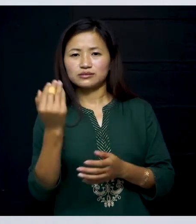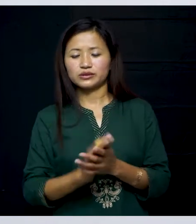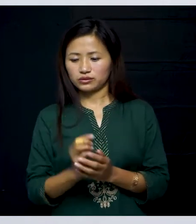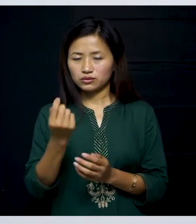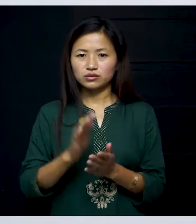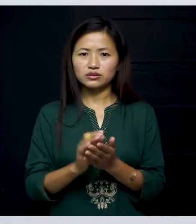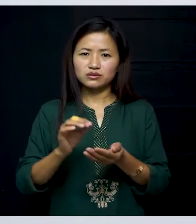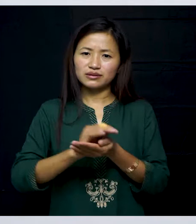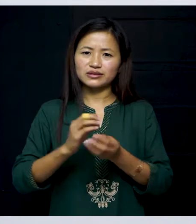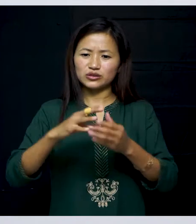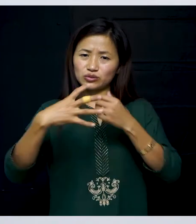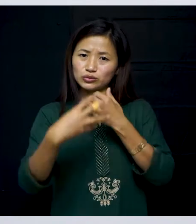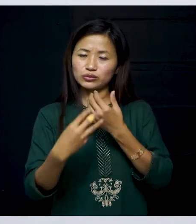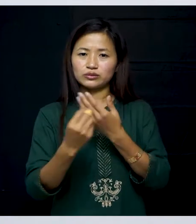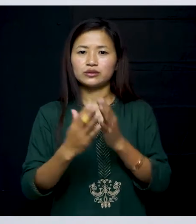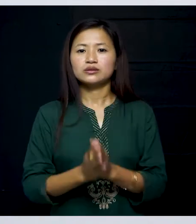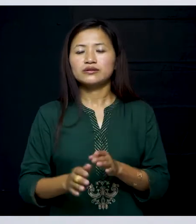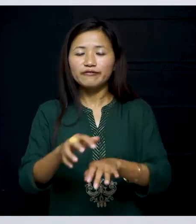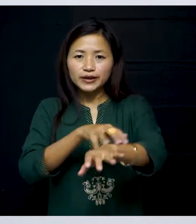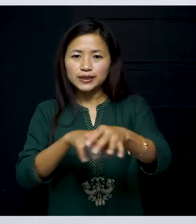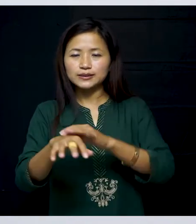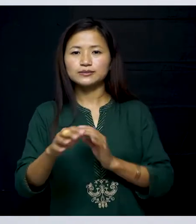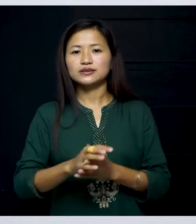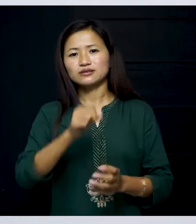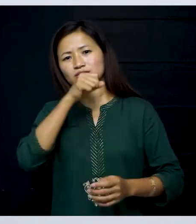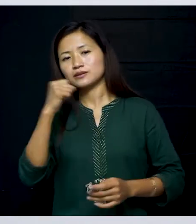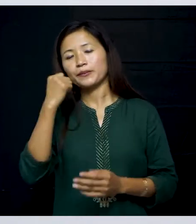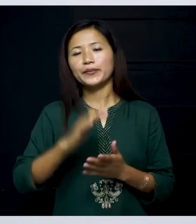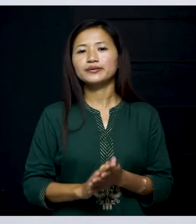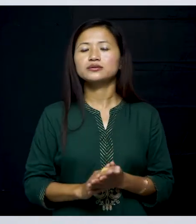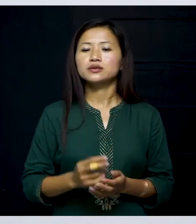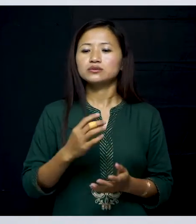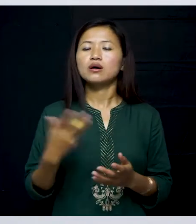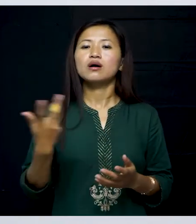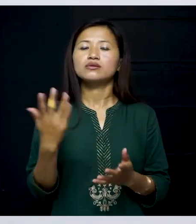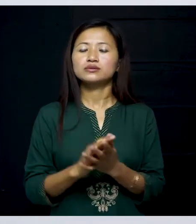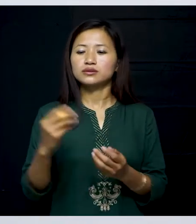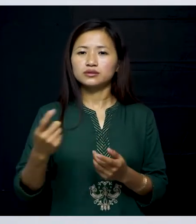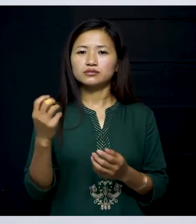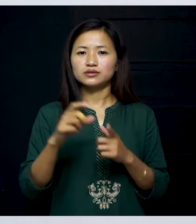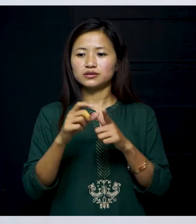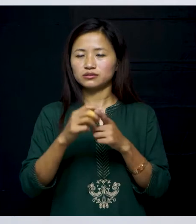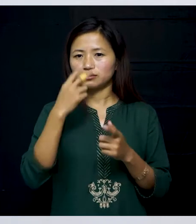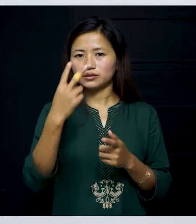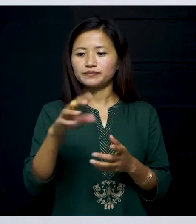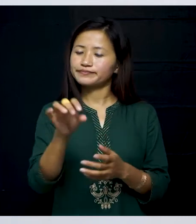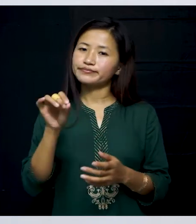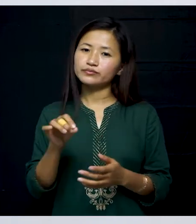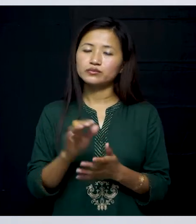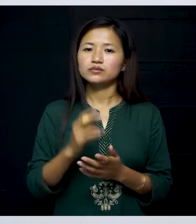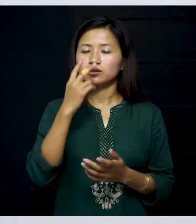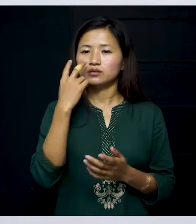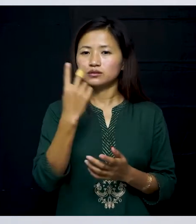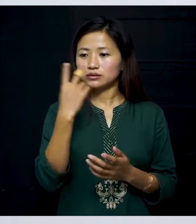to know the benefits of fire, and that is how they discovered fire and also its usage. We know fire is very